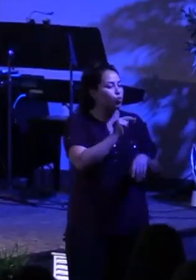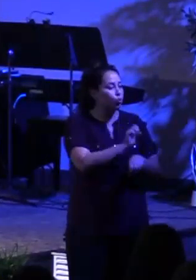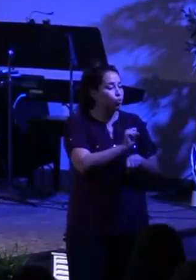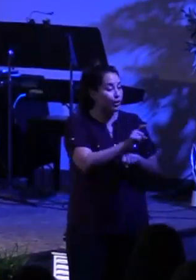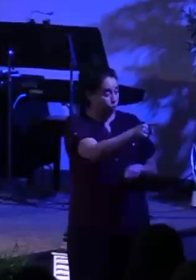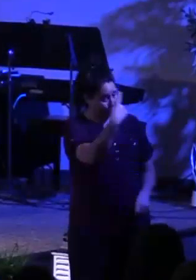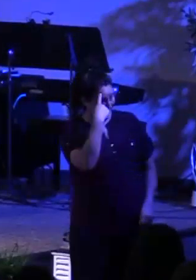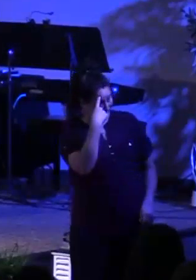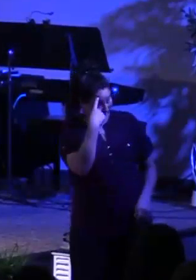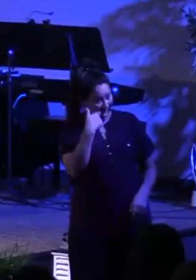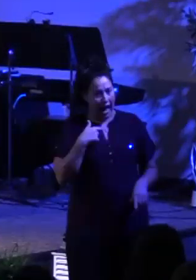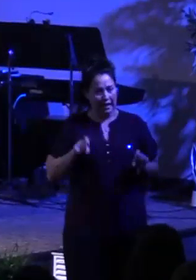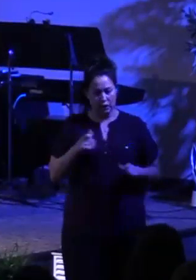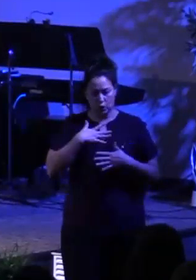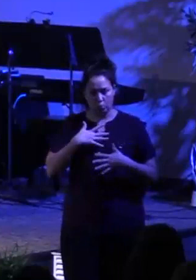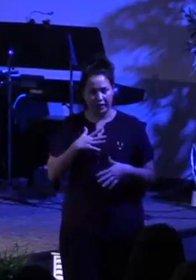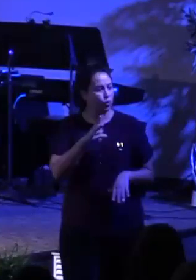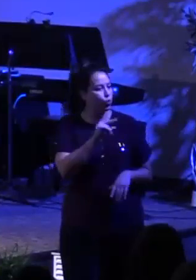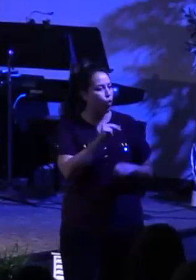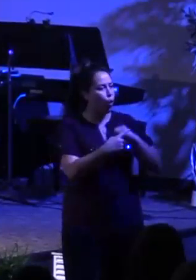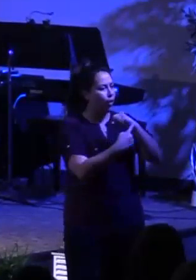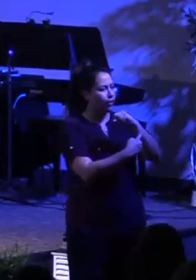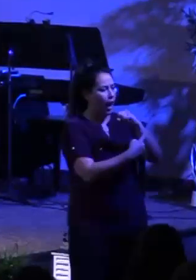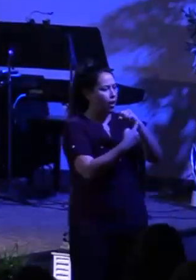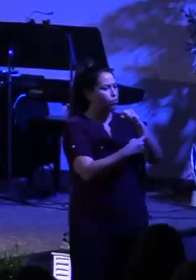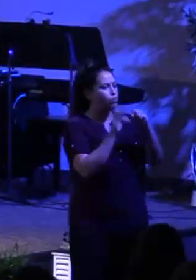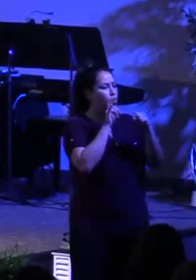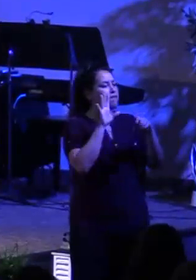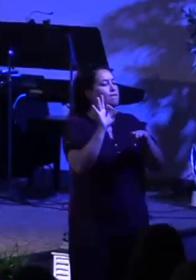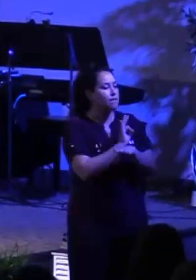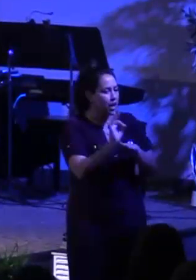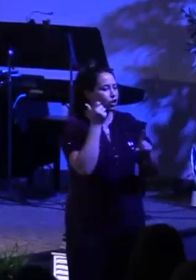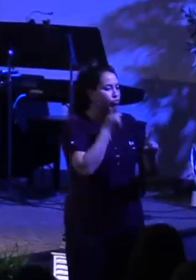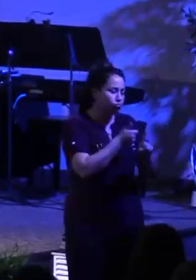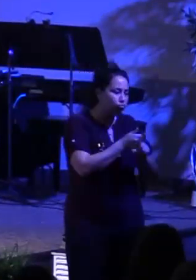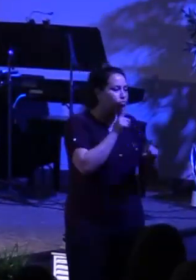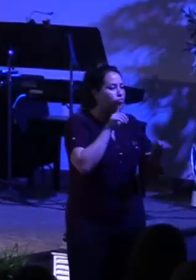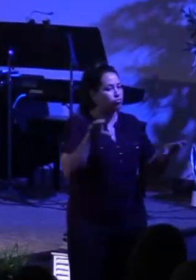the reptilian brain at work. Things that you do completely without being aware of it, right? When